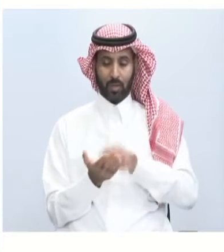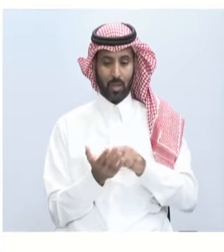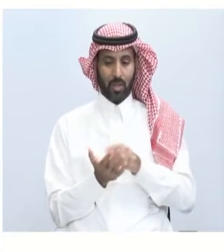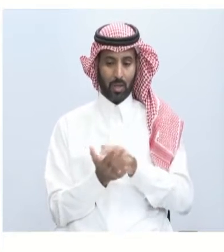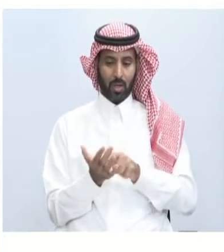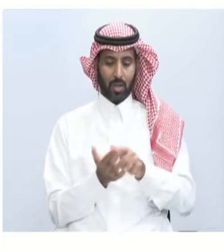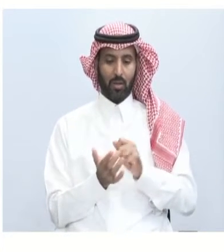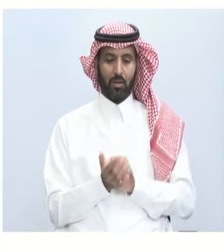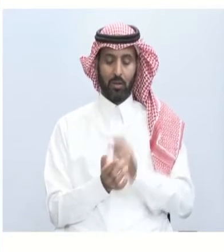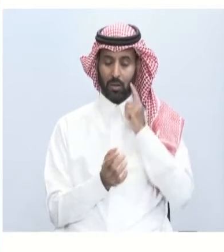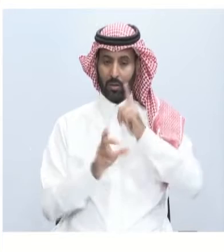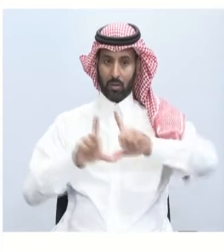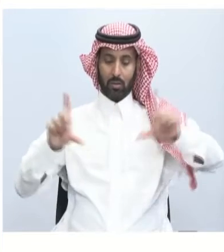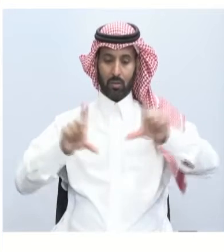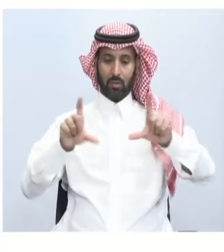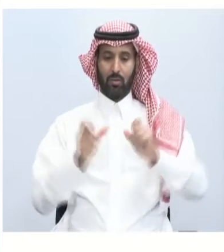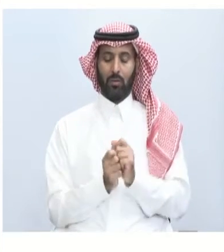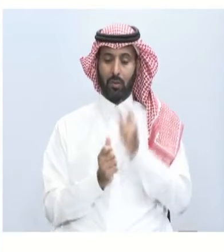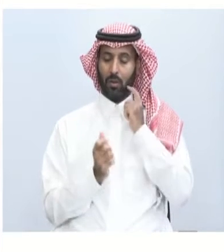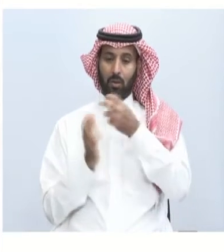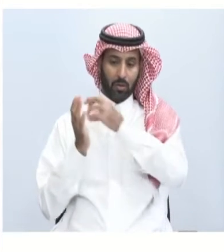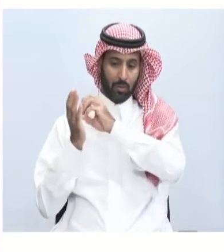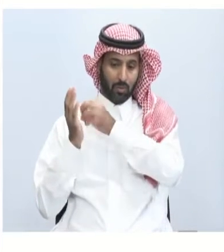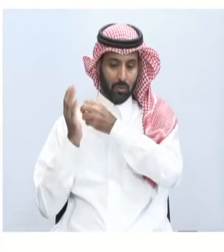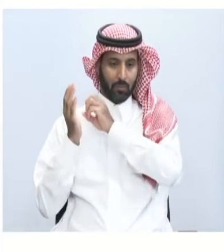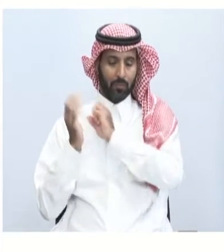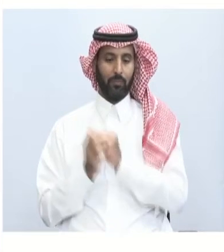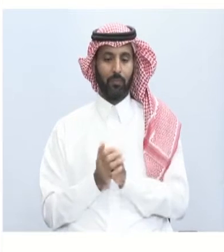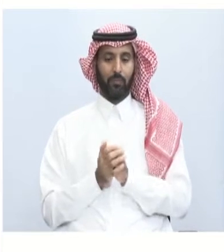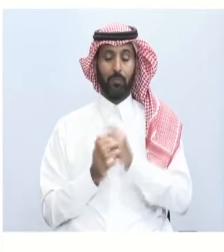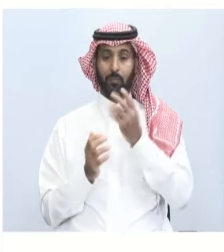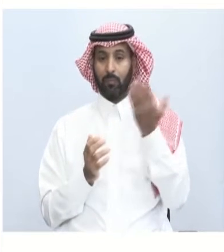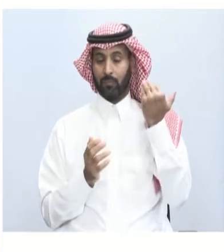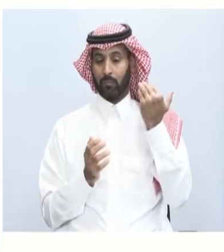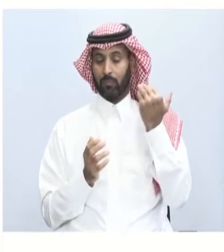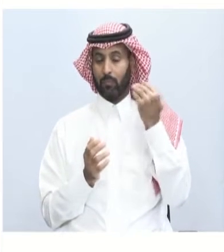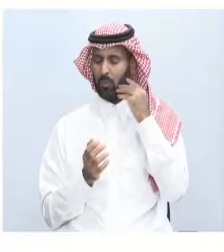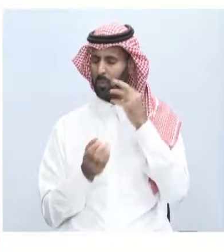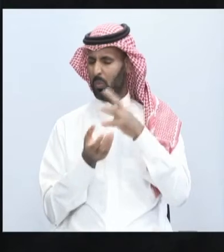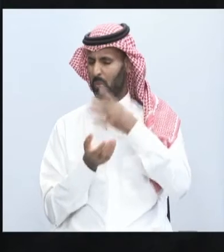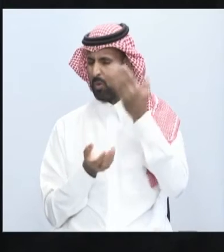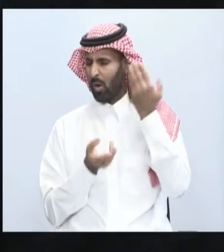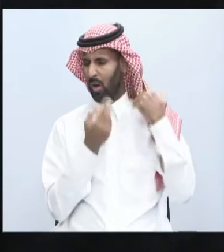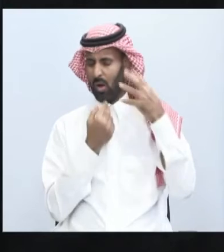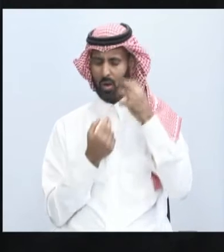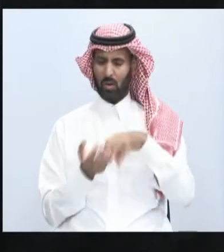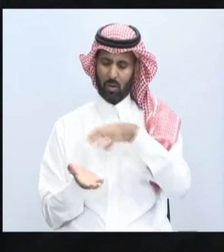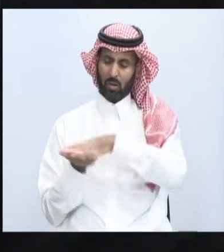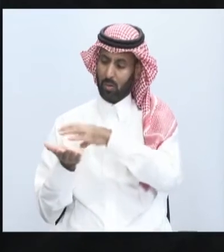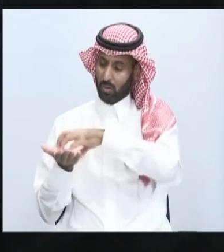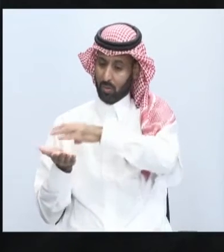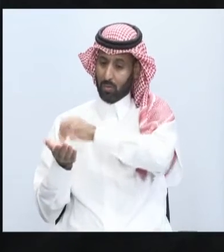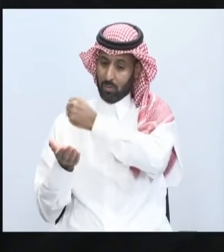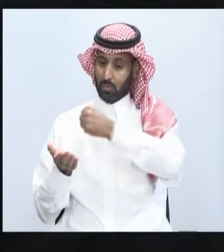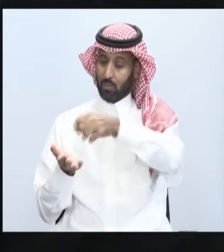calculators, television, and radio. So all of these objects, we